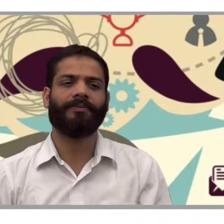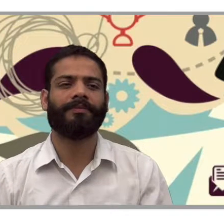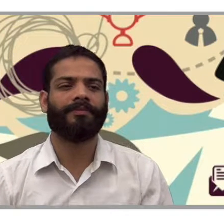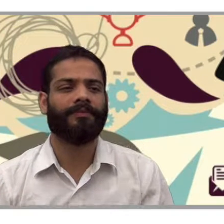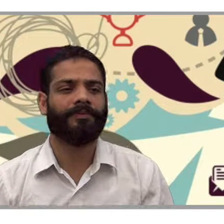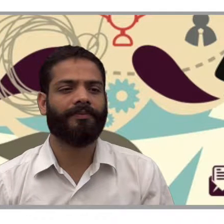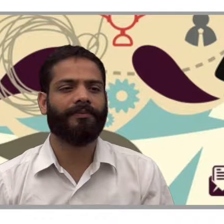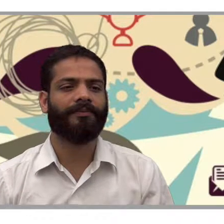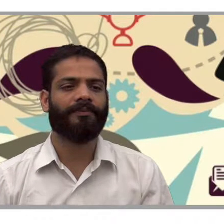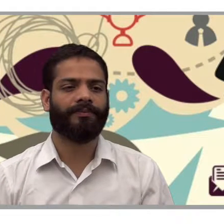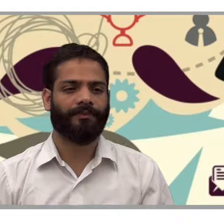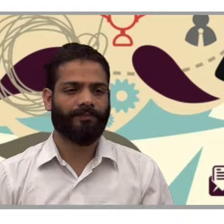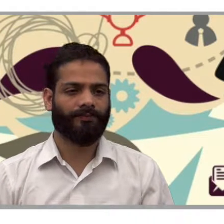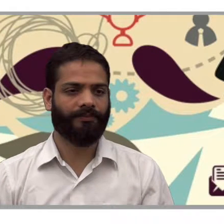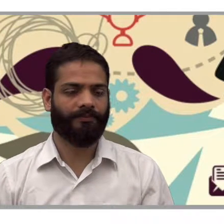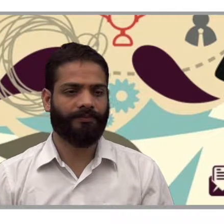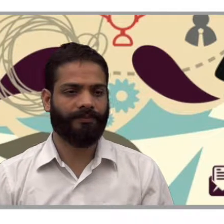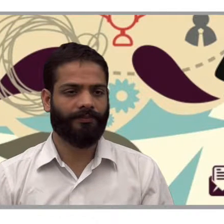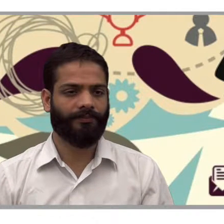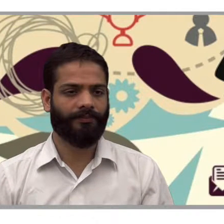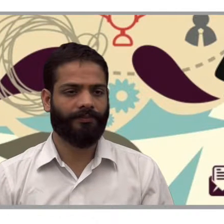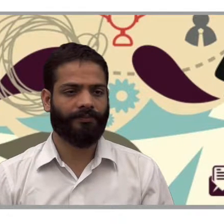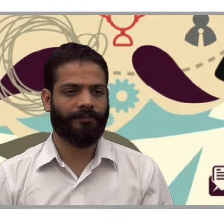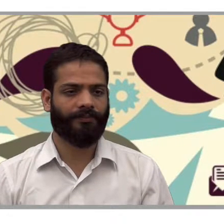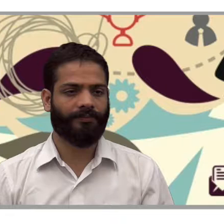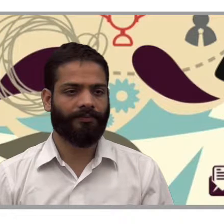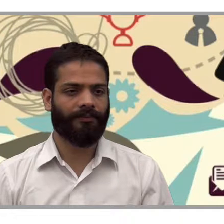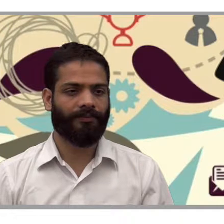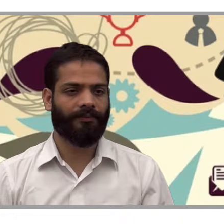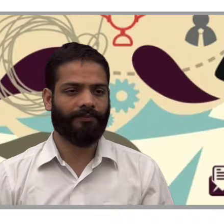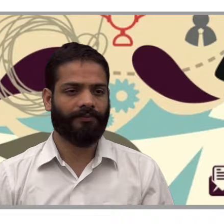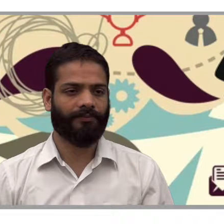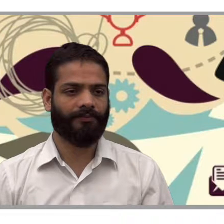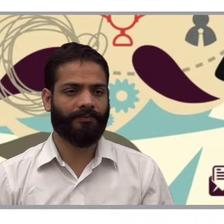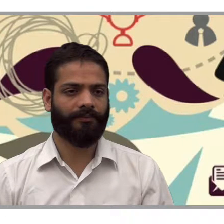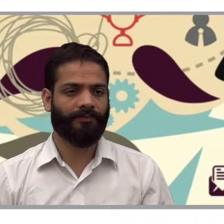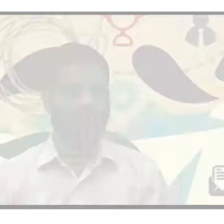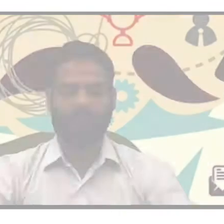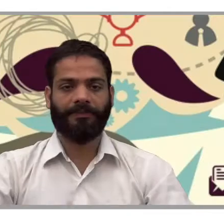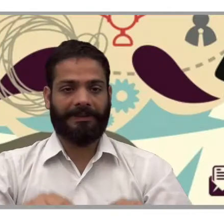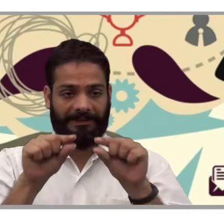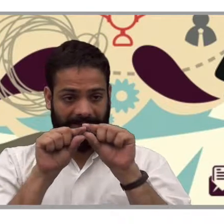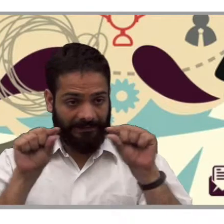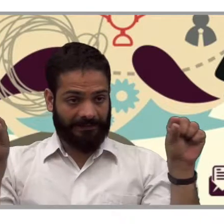No, I don't drink tea. Here, no comes clause initially.